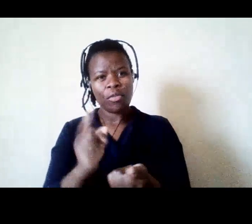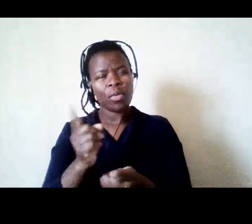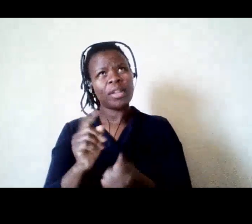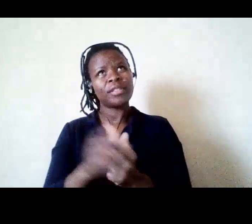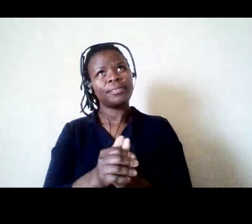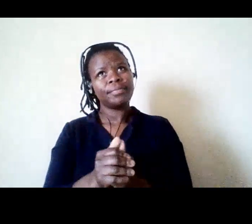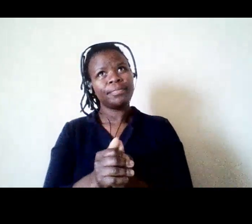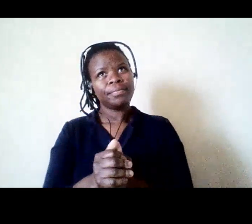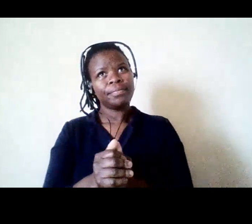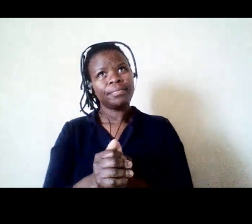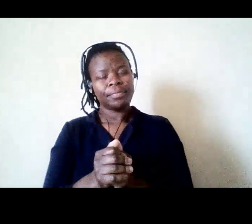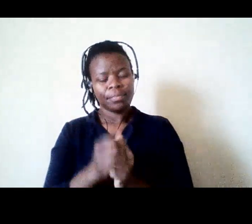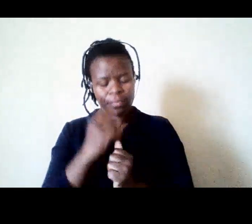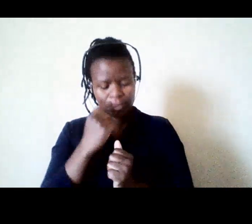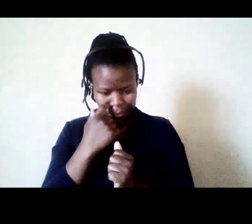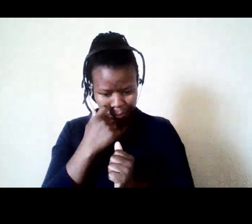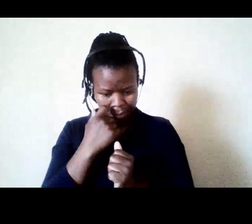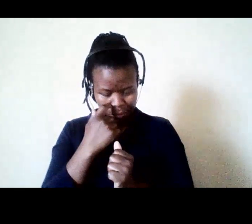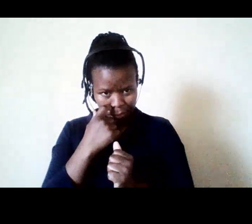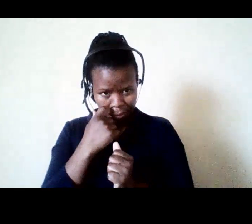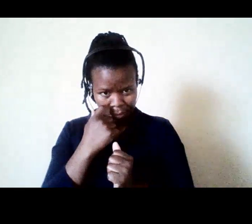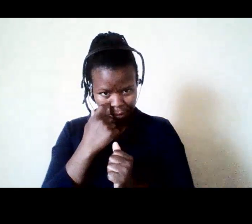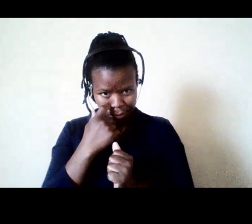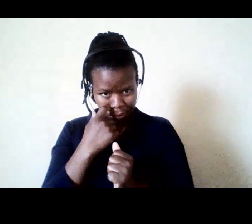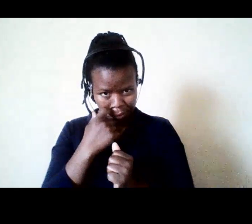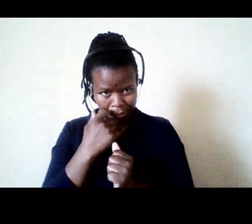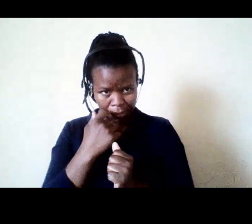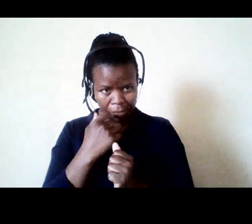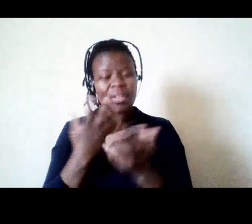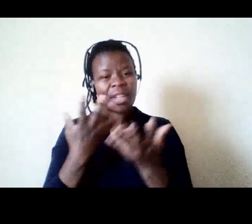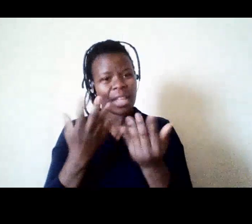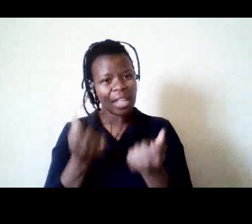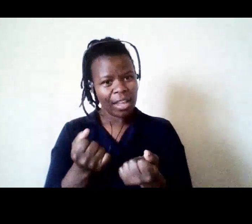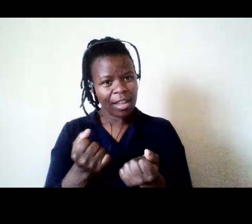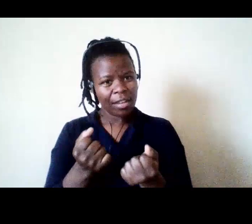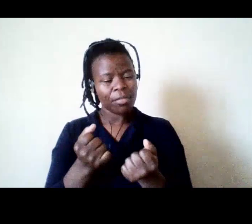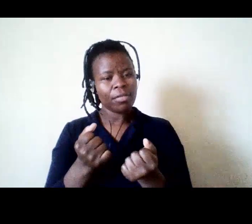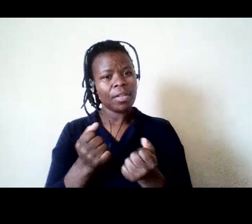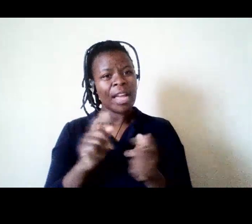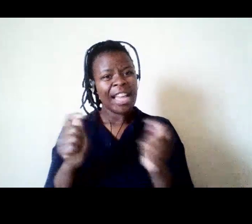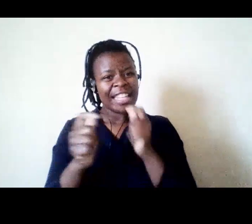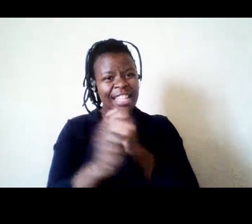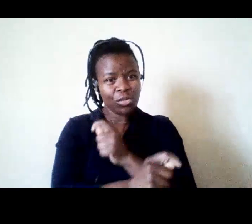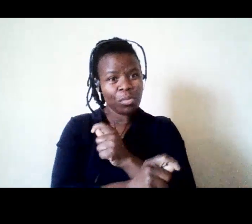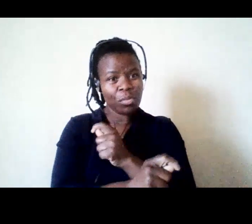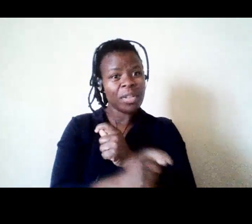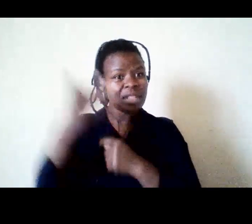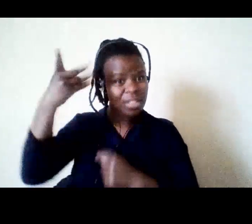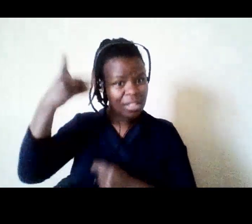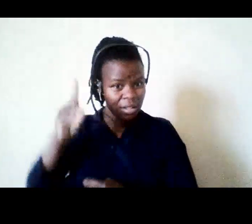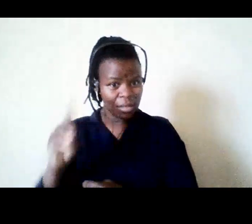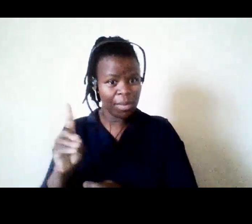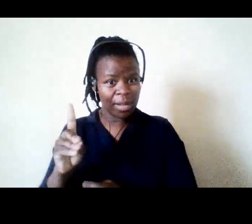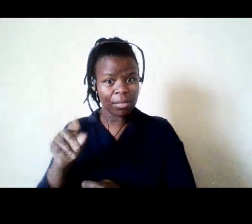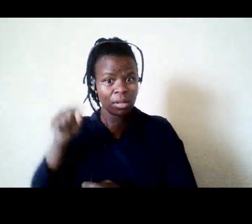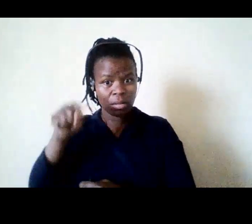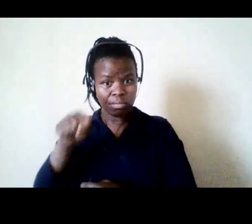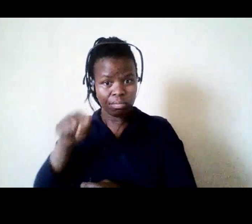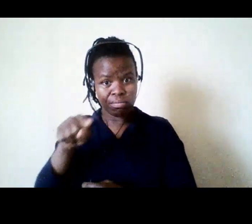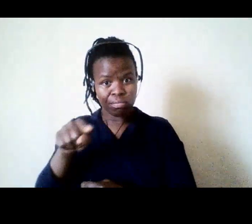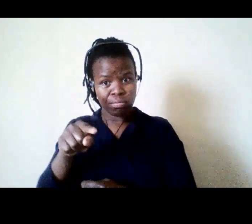equity, inclusion, department, transformation department, but within those transformation department as well. When it comes to